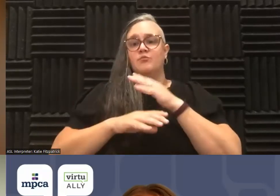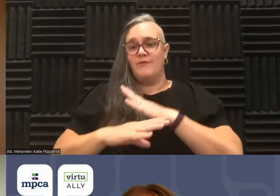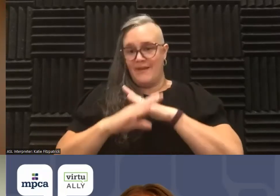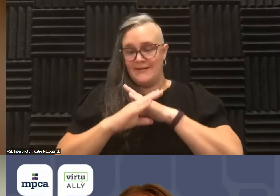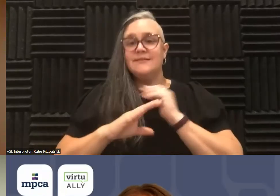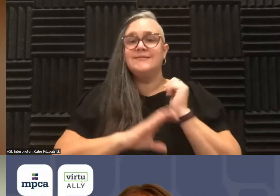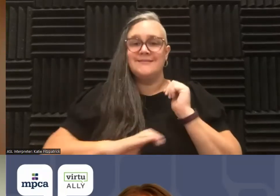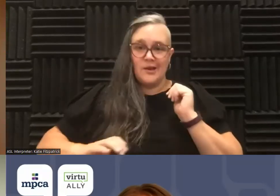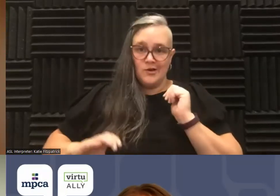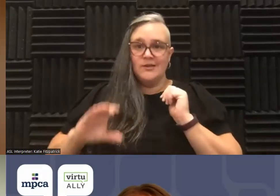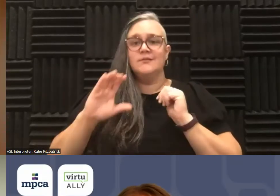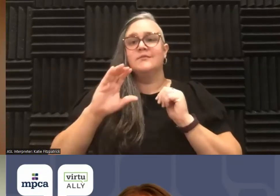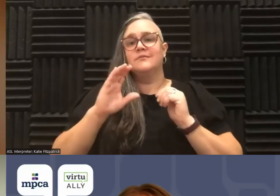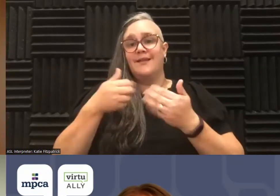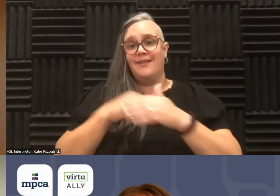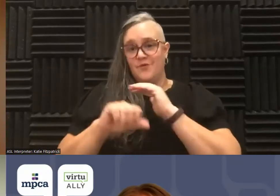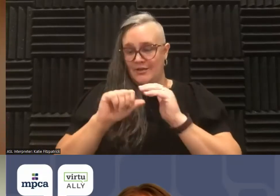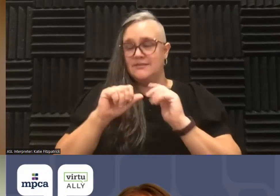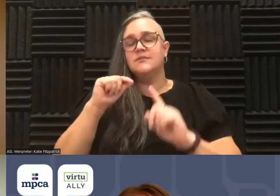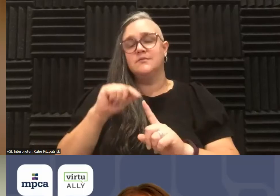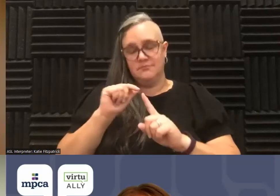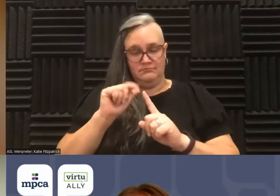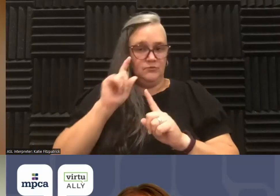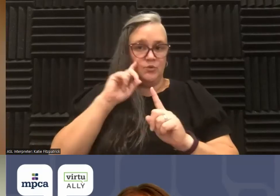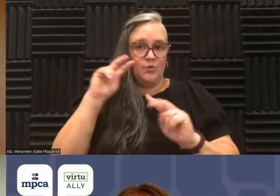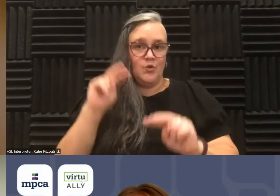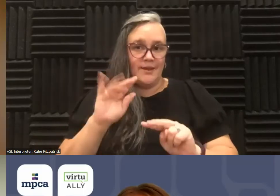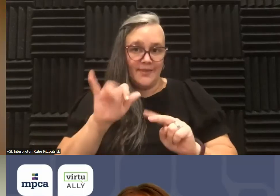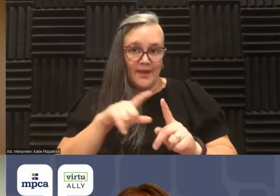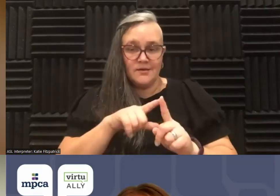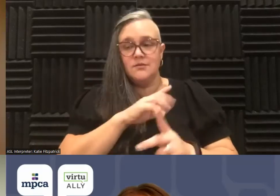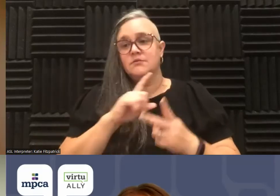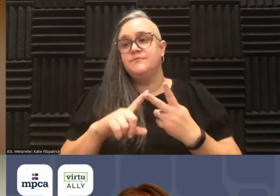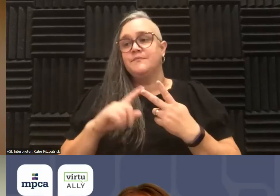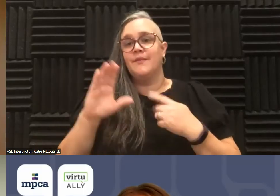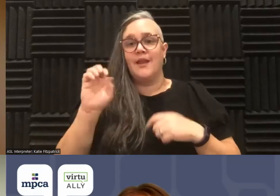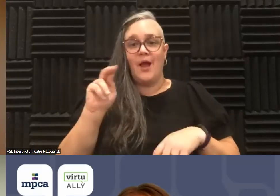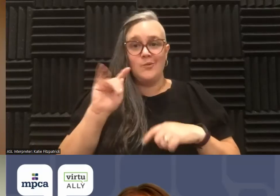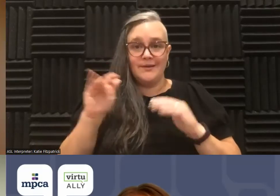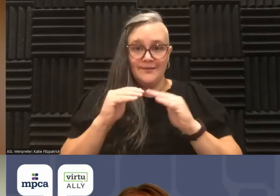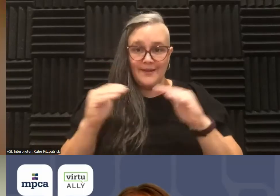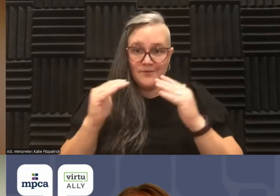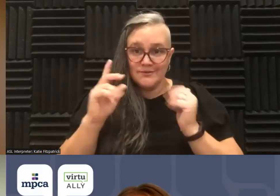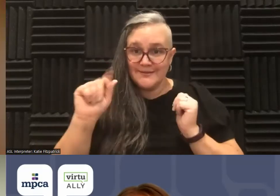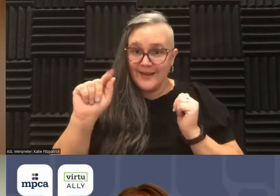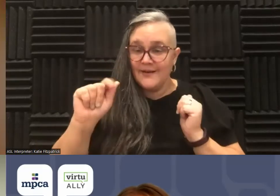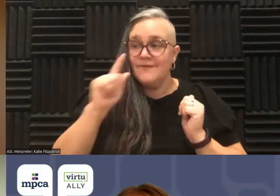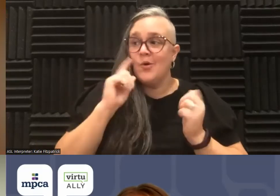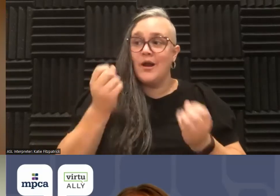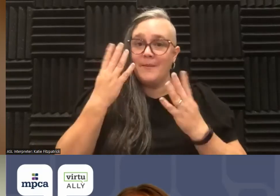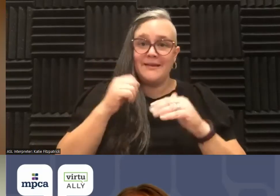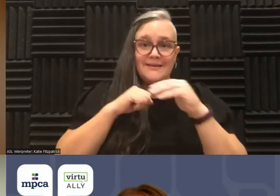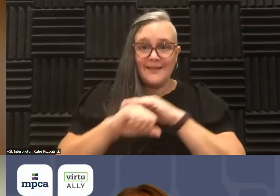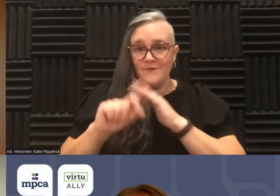deliveries. So, looking at county level data of those deliveries and